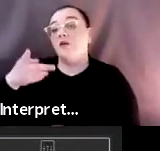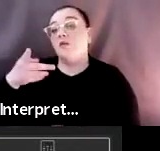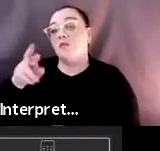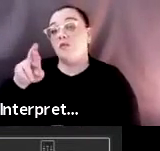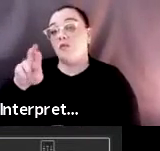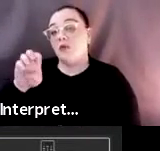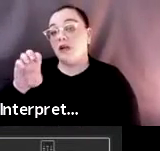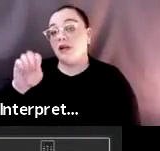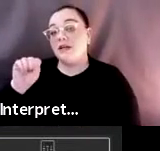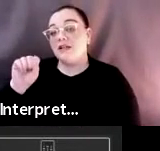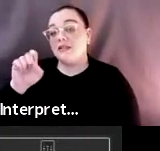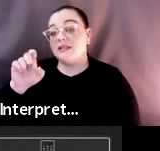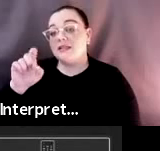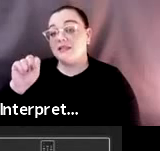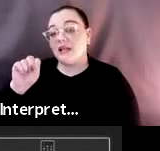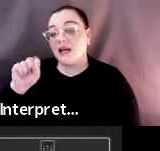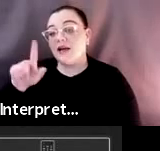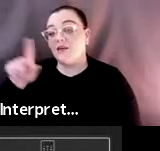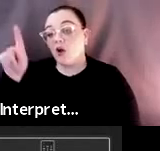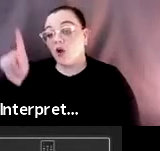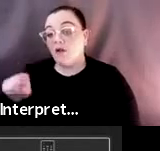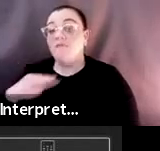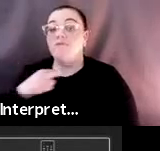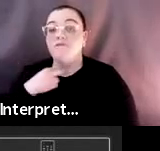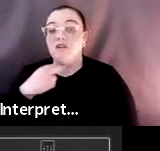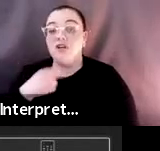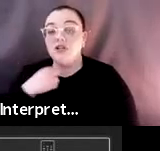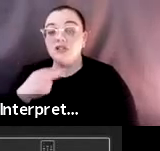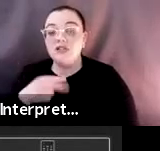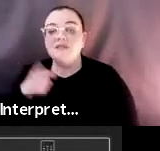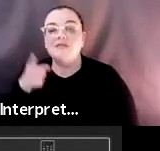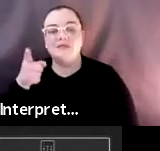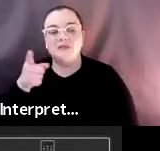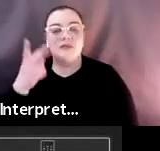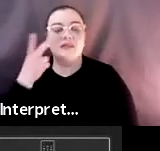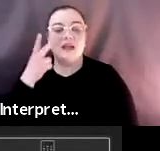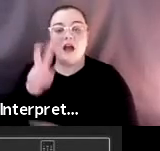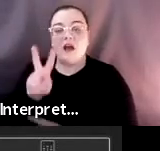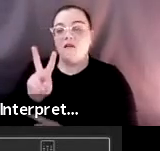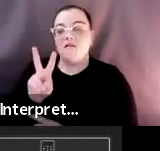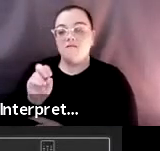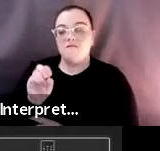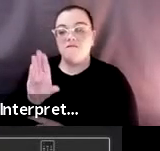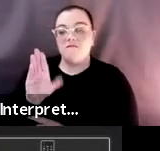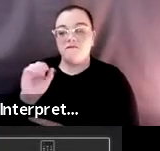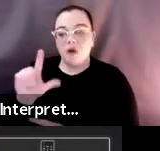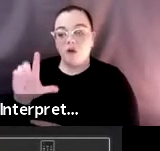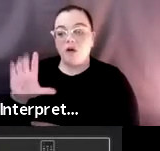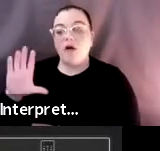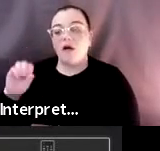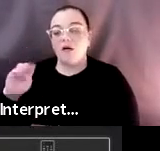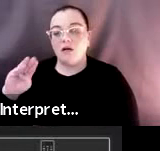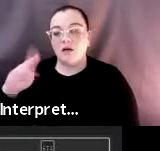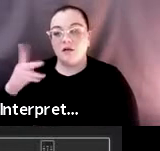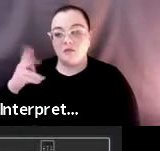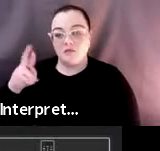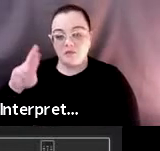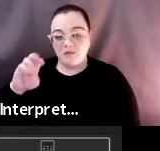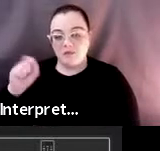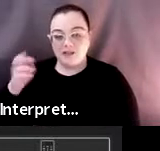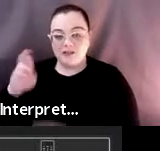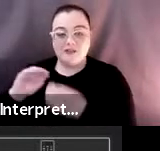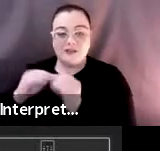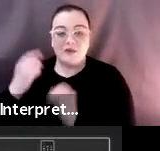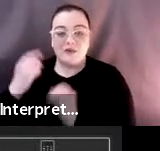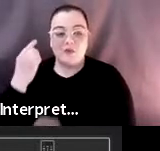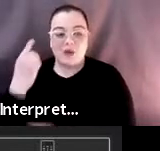click, go under voice, and then vocal compressor number 1 is usually the go-to for this, and then watch the waveforms